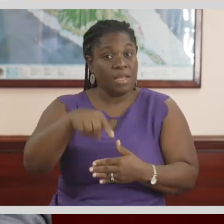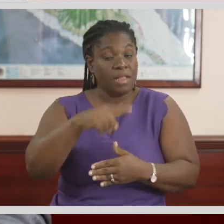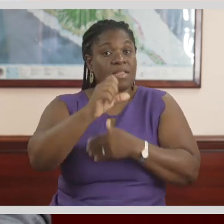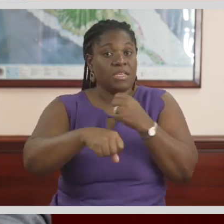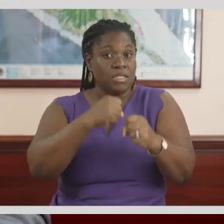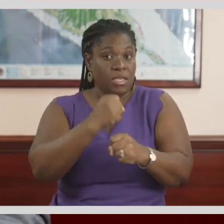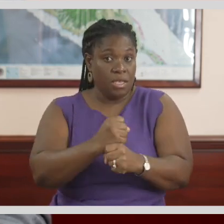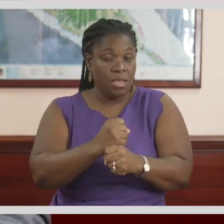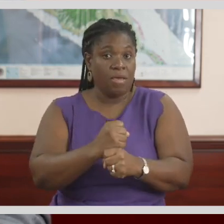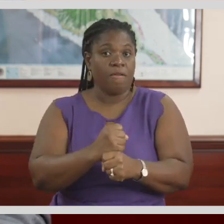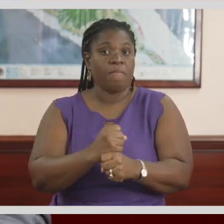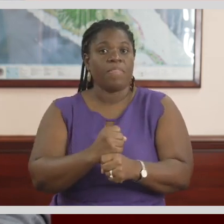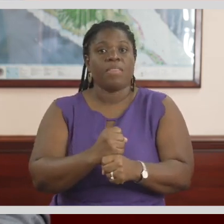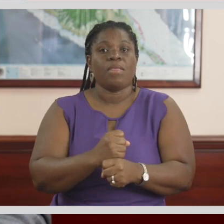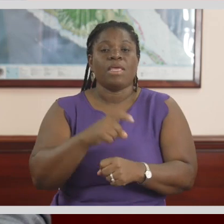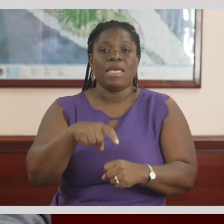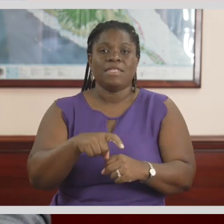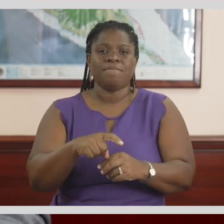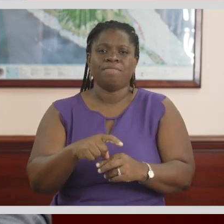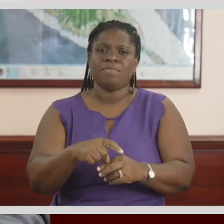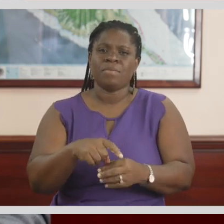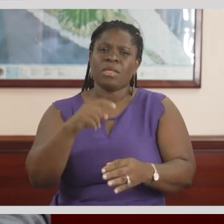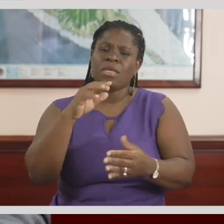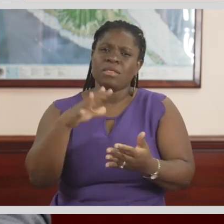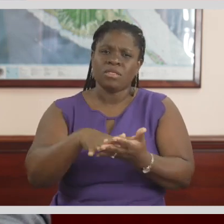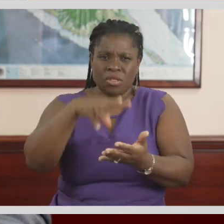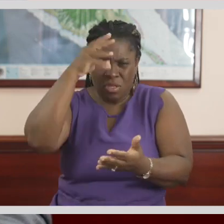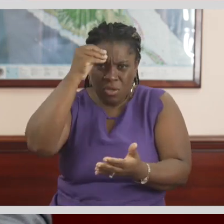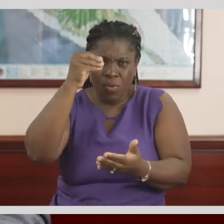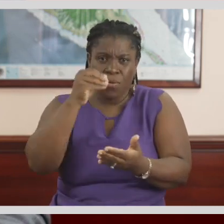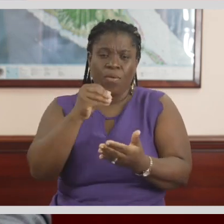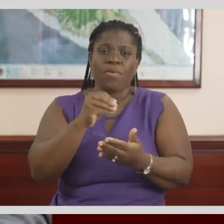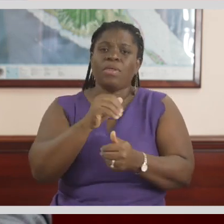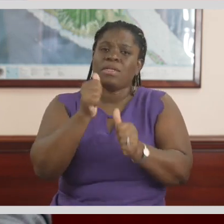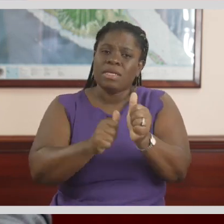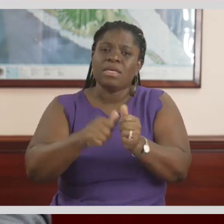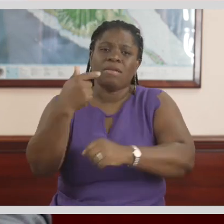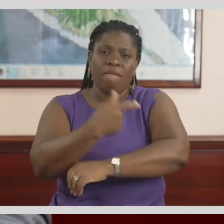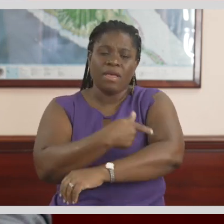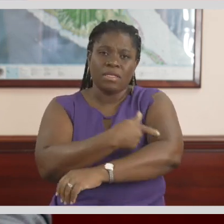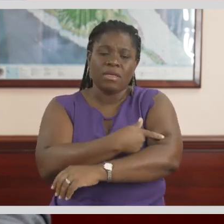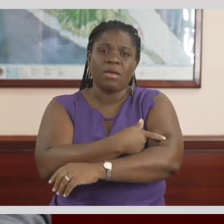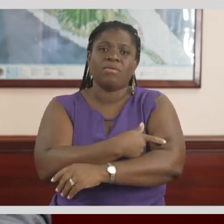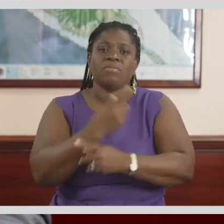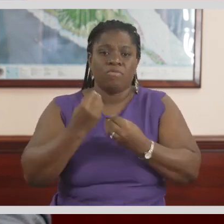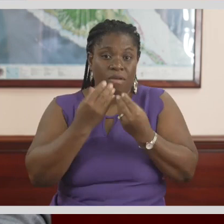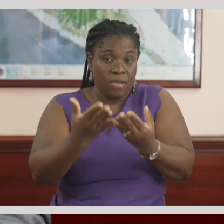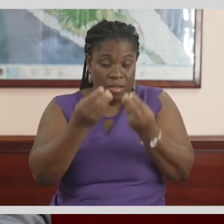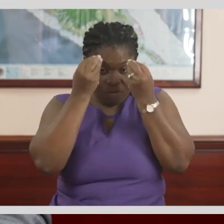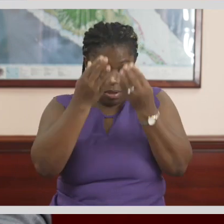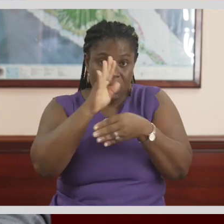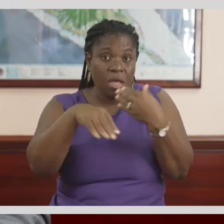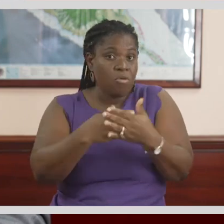year's call to action, Get Up to Date, hashtag Each Vaccine Counts, provides an opportunity to reinforce